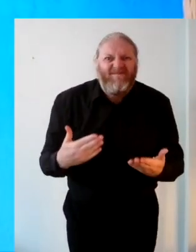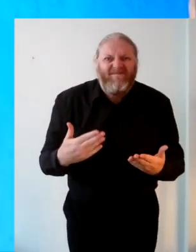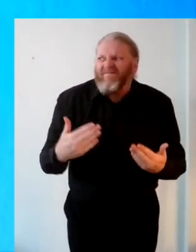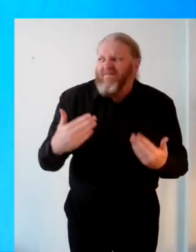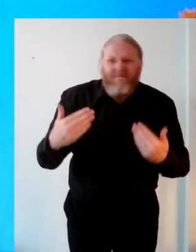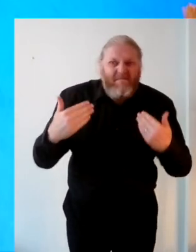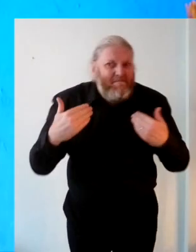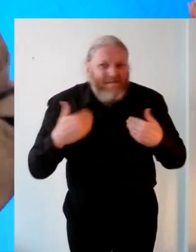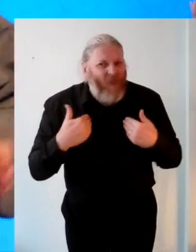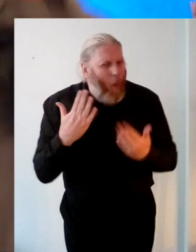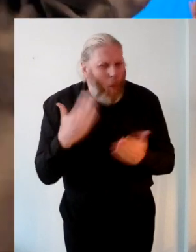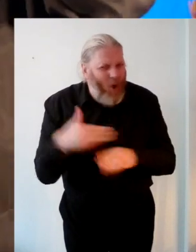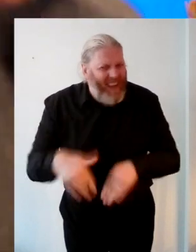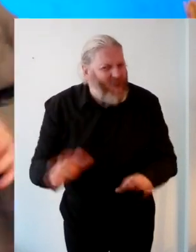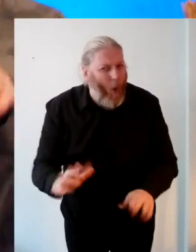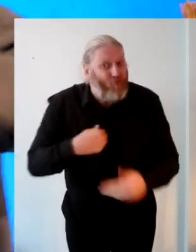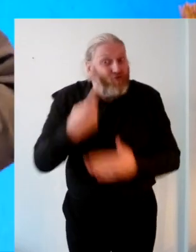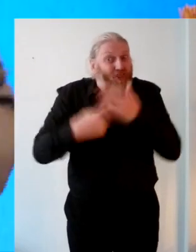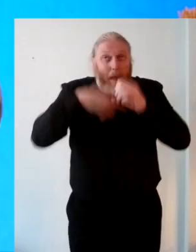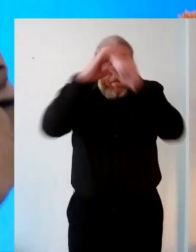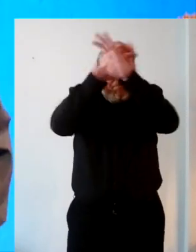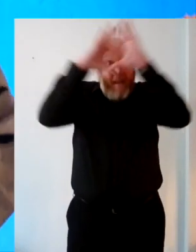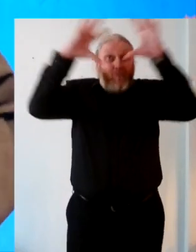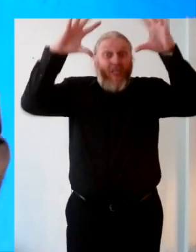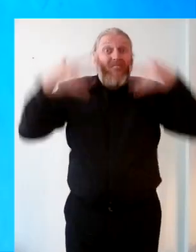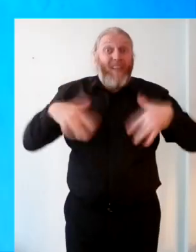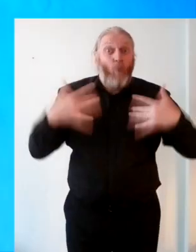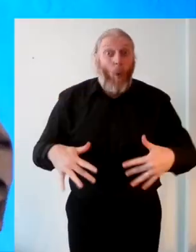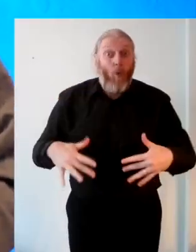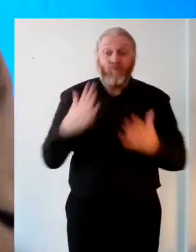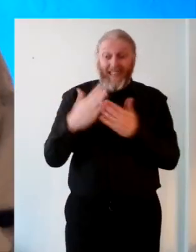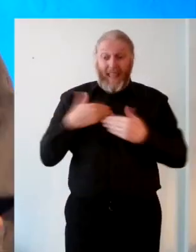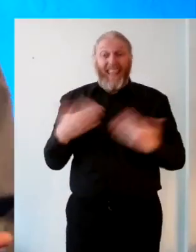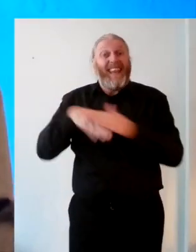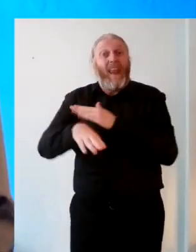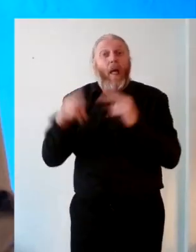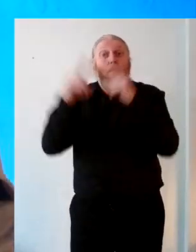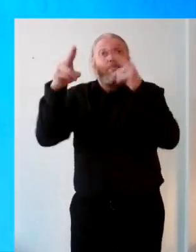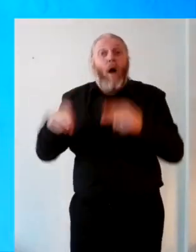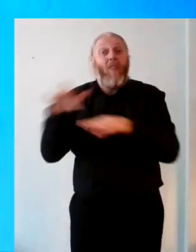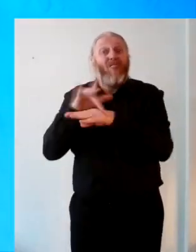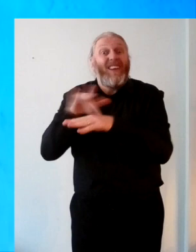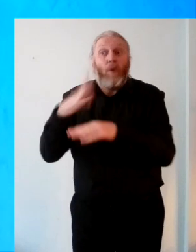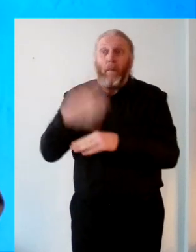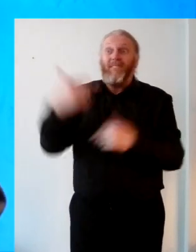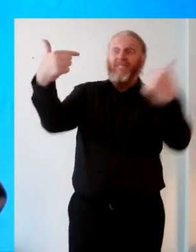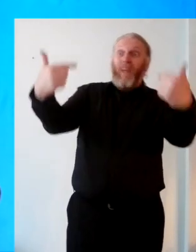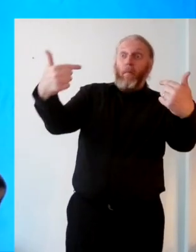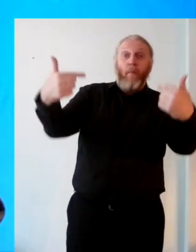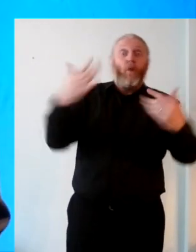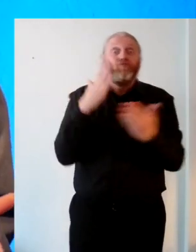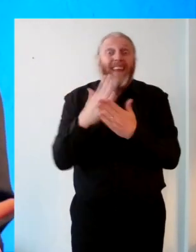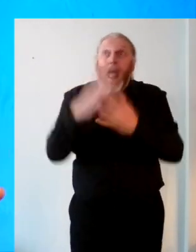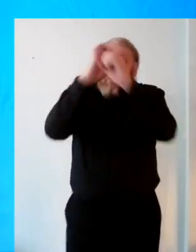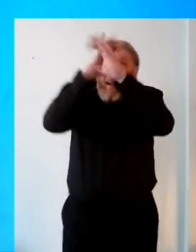really at all. It's all in my imagination. I'm actually at the Barn Theatre filming this show. But that's the great thing about